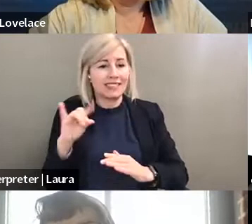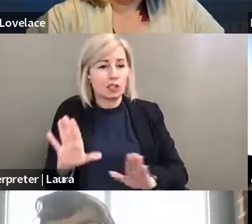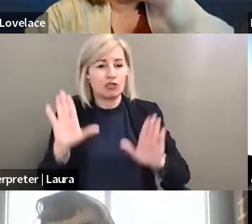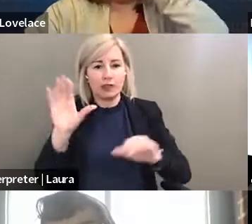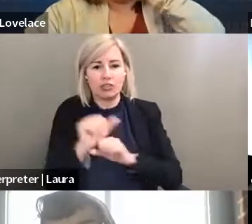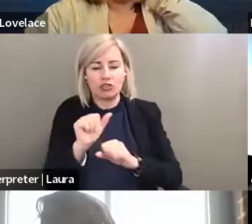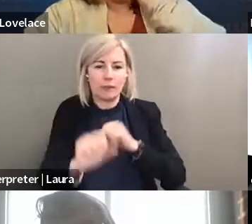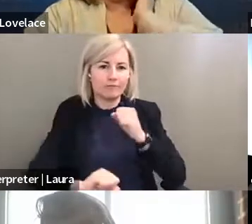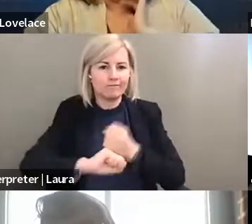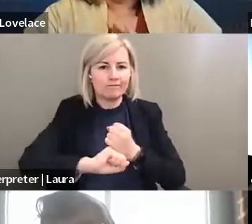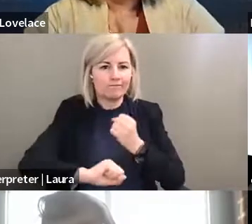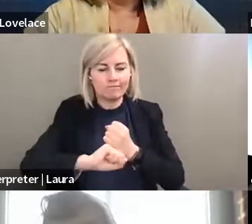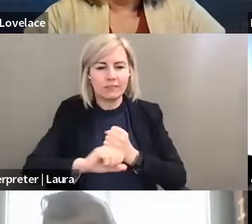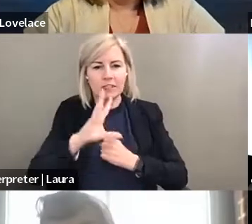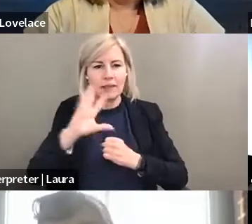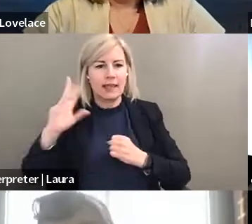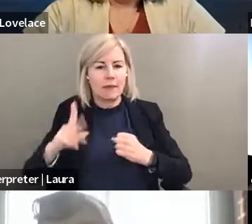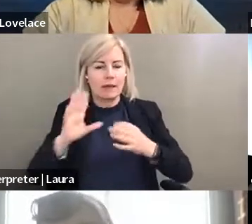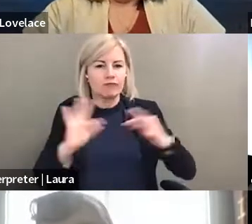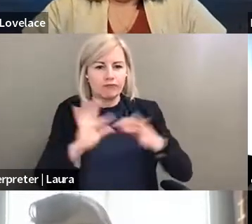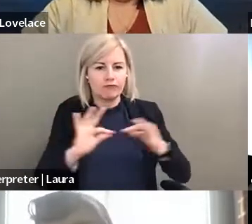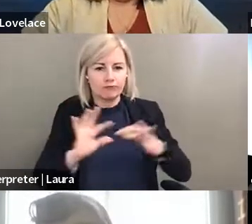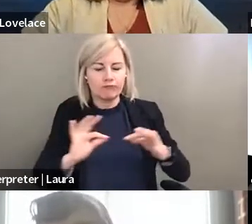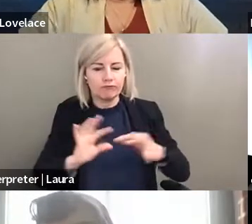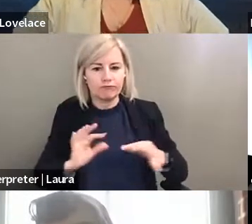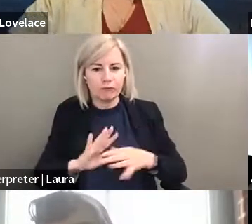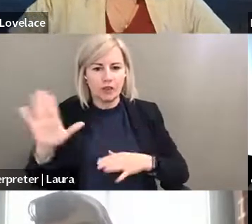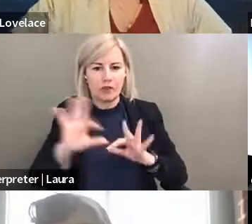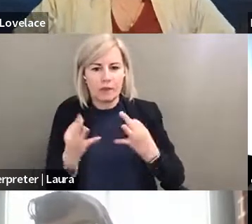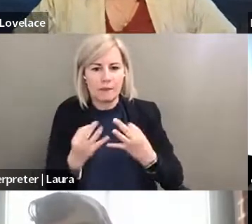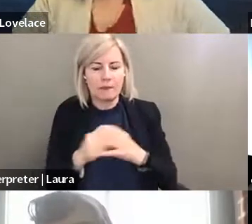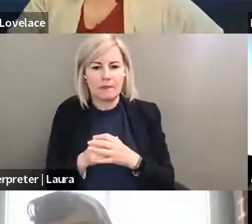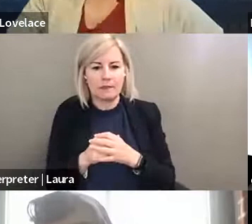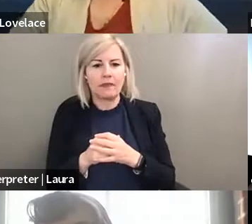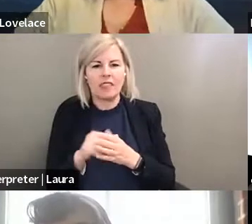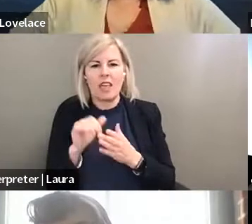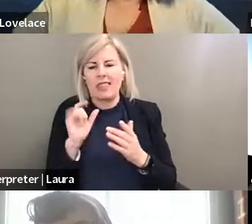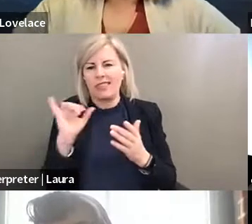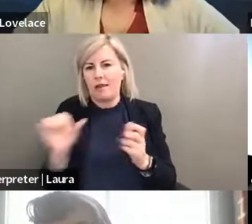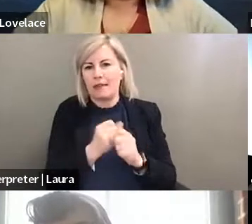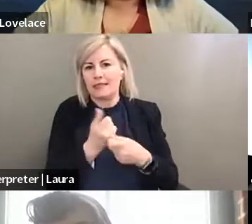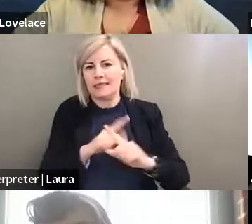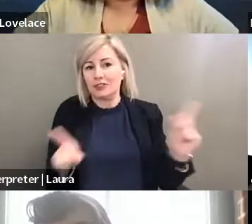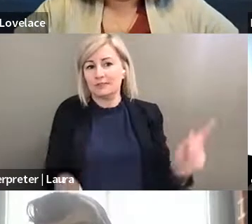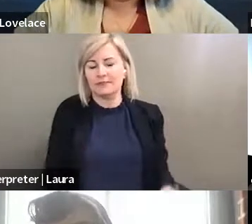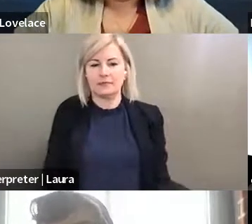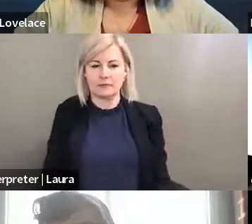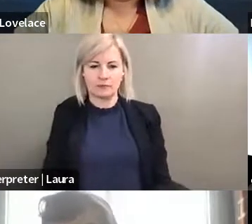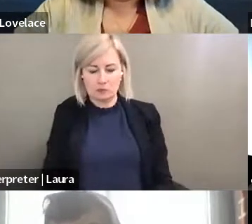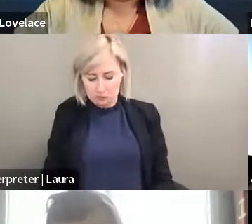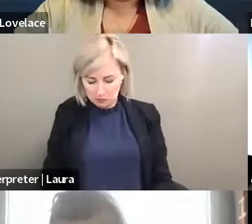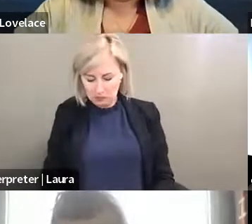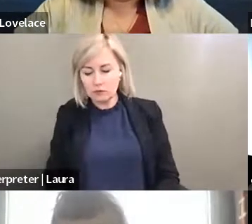in advocacy and speaking up and telling the story of her family. So those really make a difference. Yeah, and thank